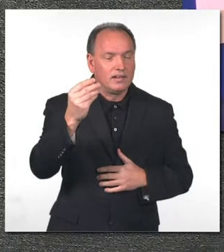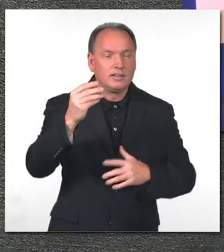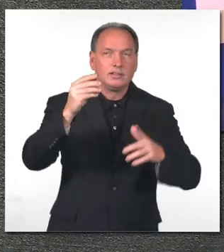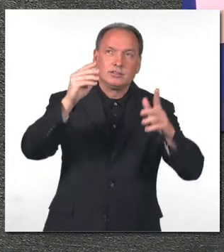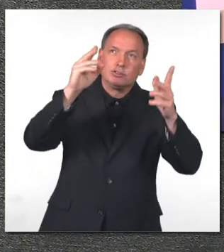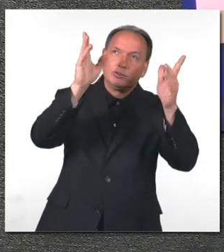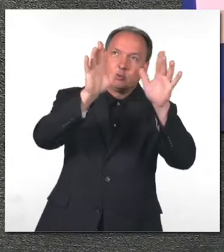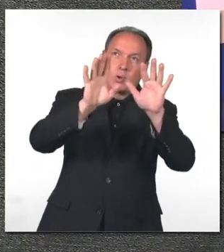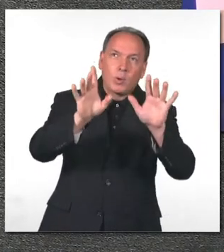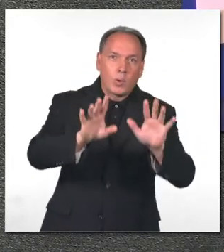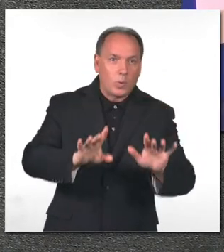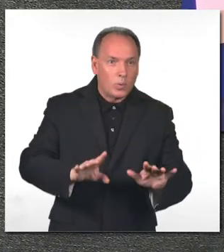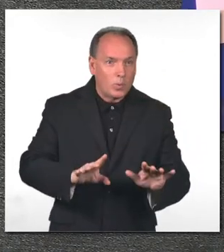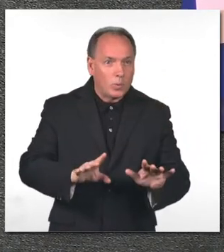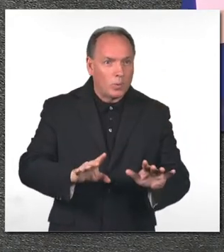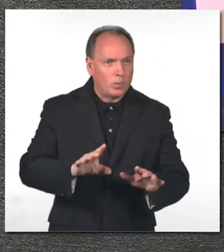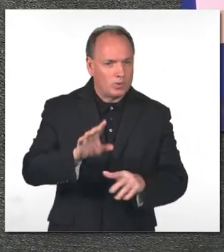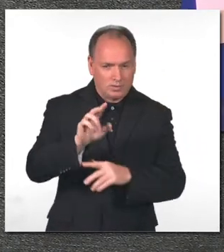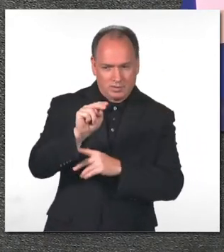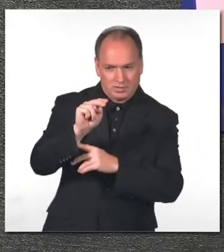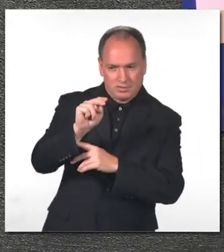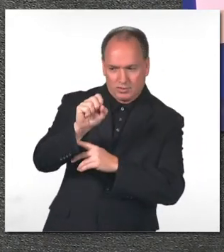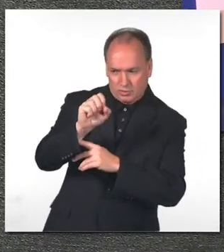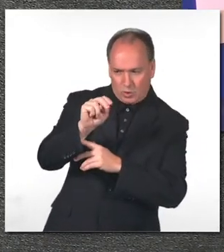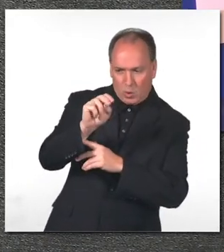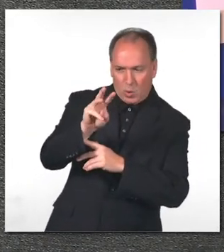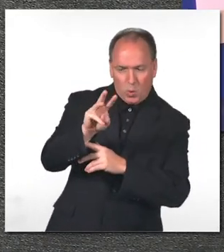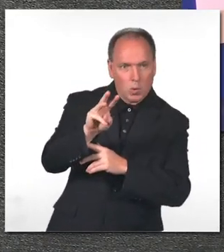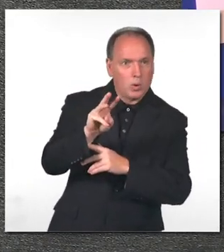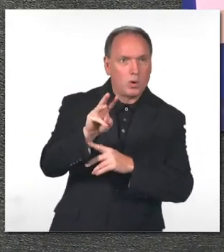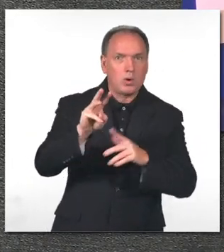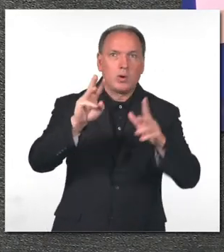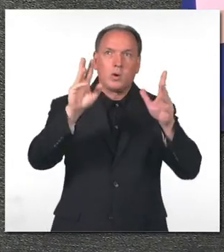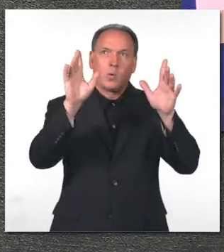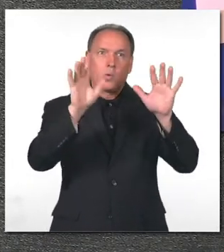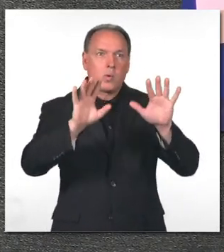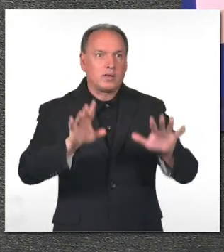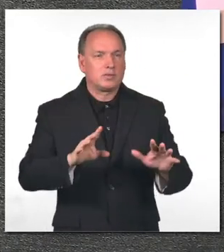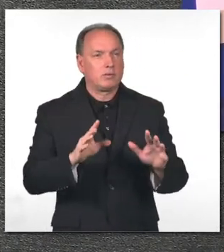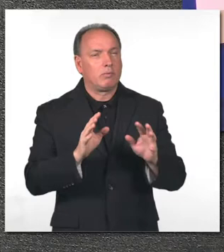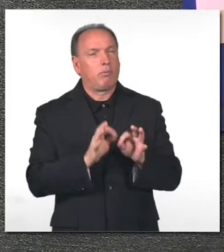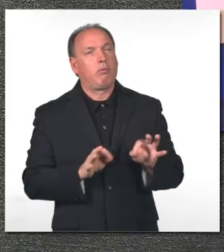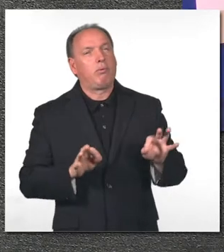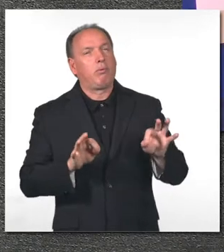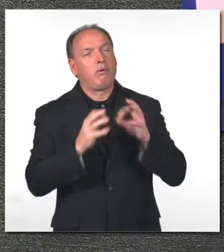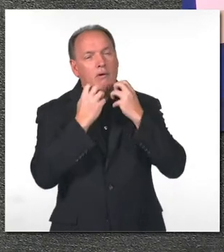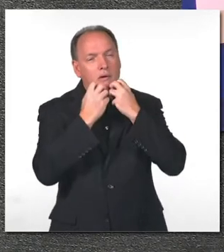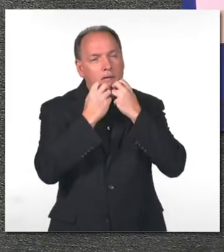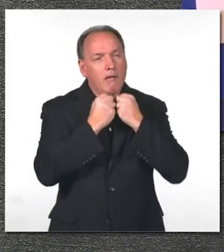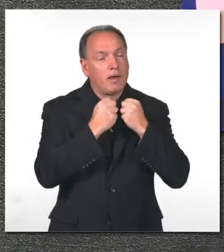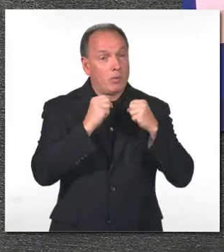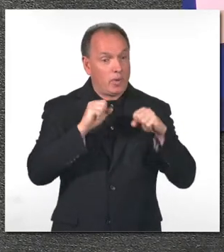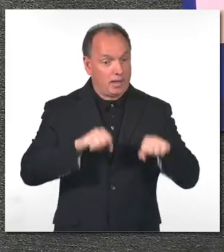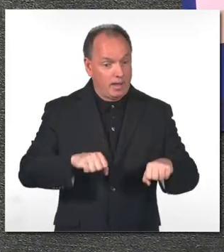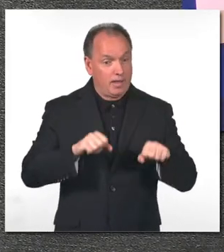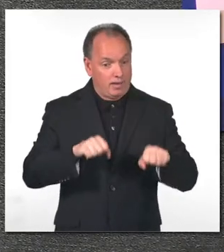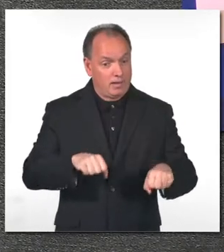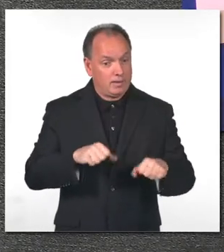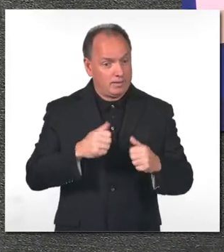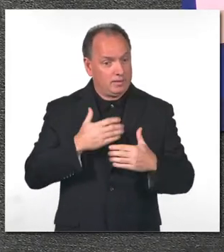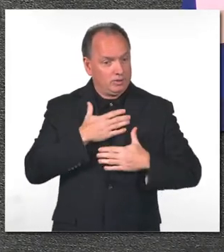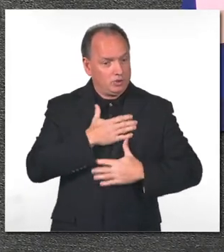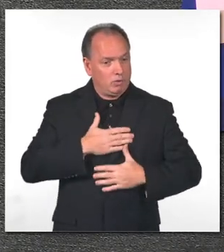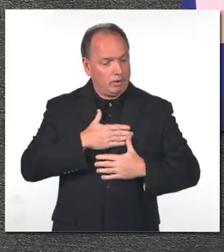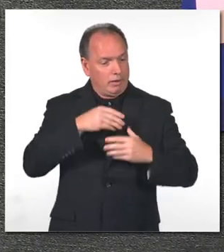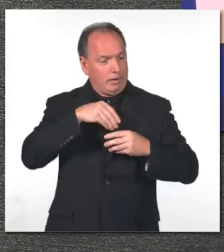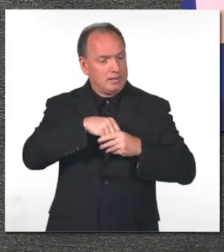Snow. Snow makes winter worth it because we can enjoy it sitting inside and looking at our